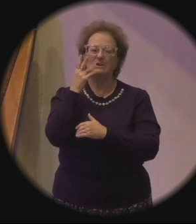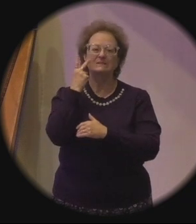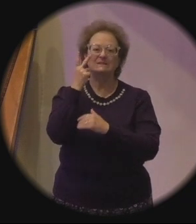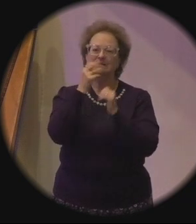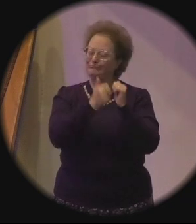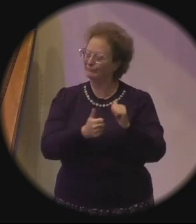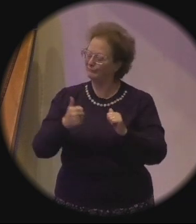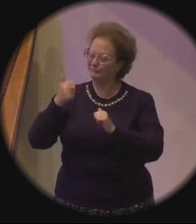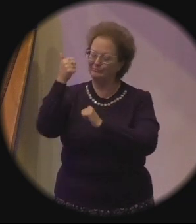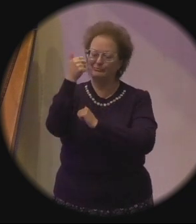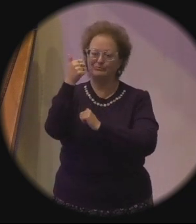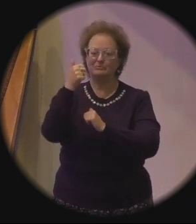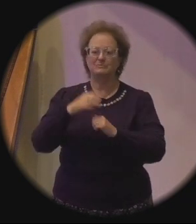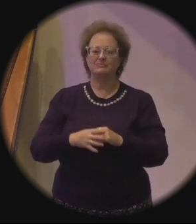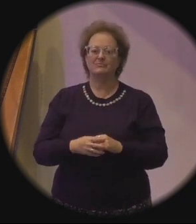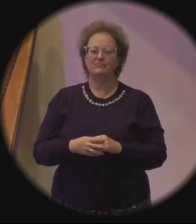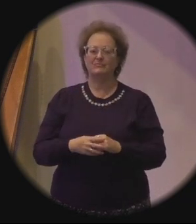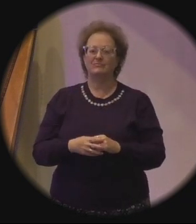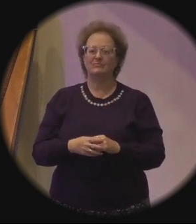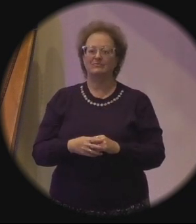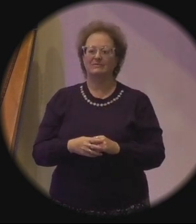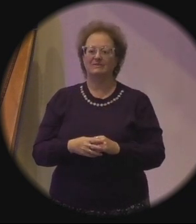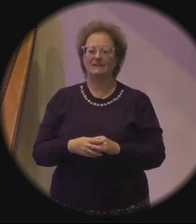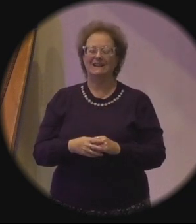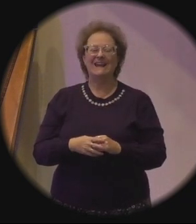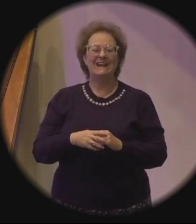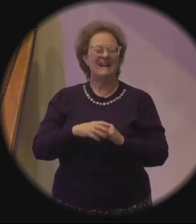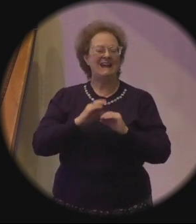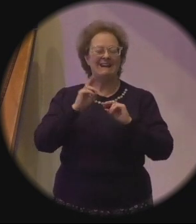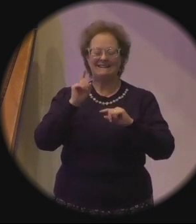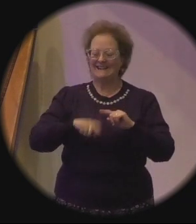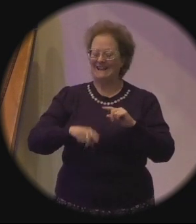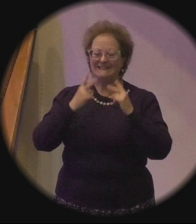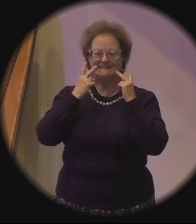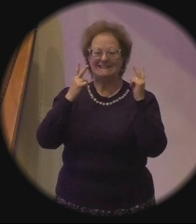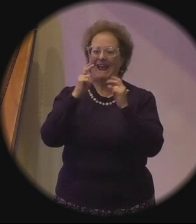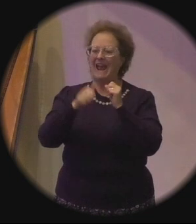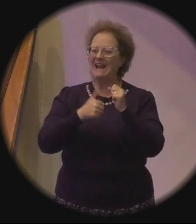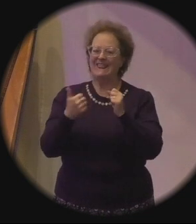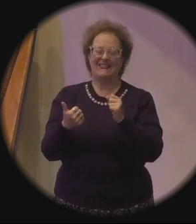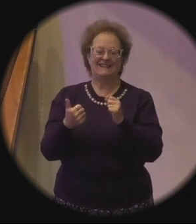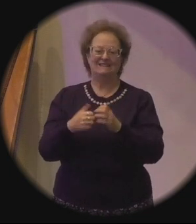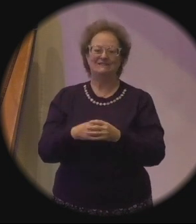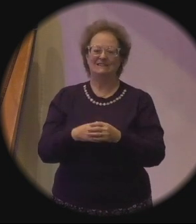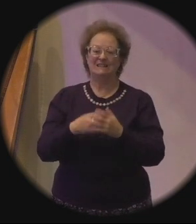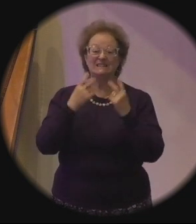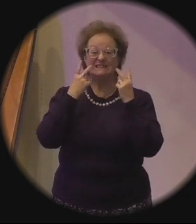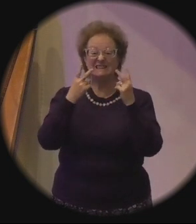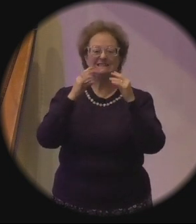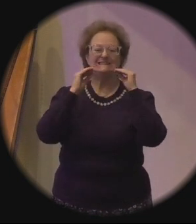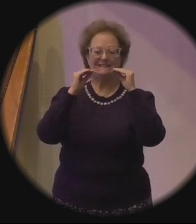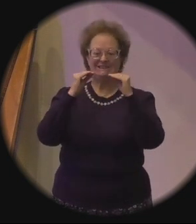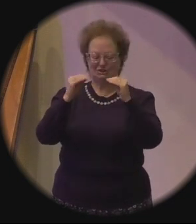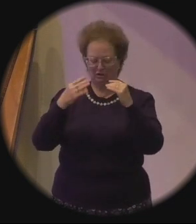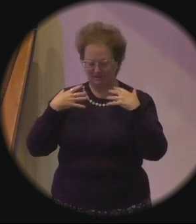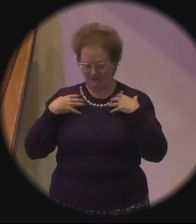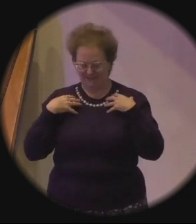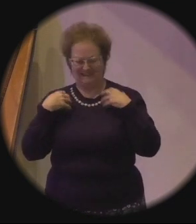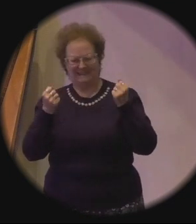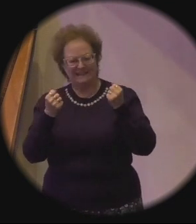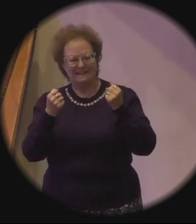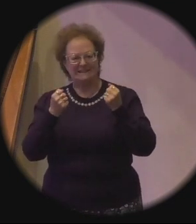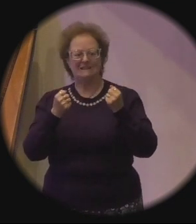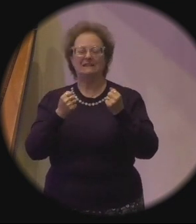than these. In other words, he's saying, Nathanael, you ain't seen nothing yet. You're going to see me teaching and healing and